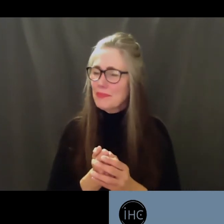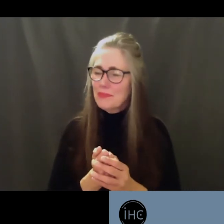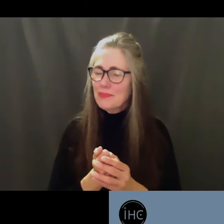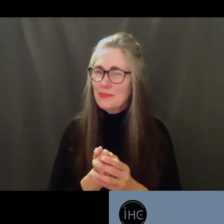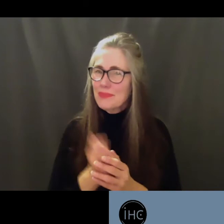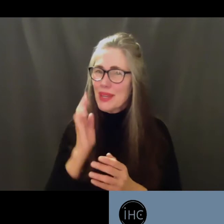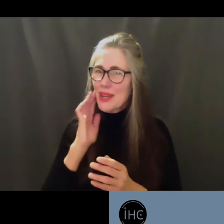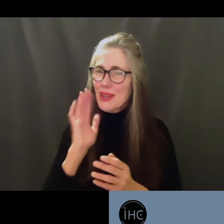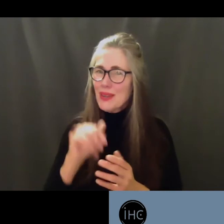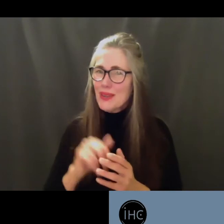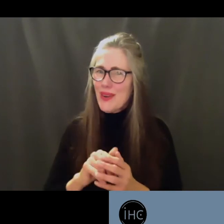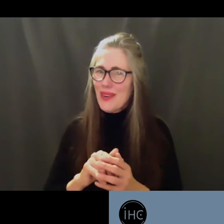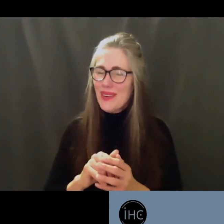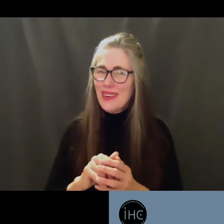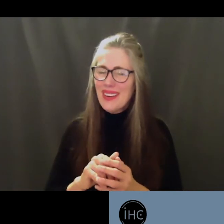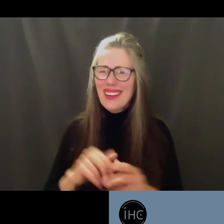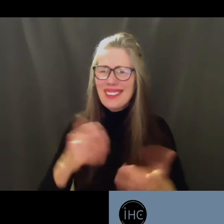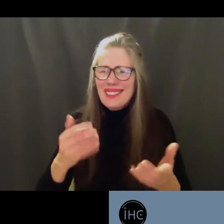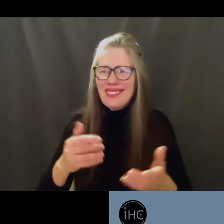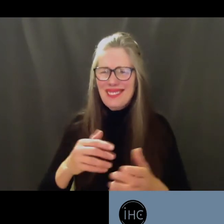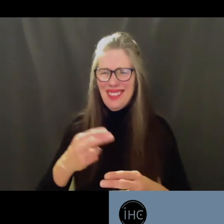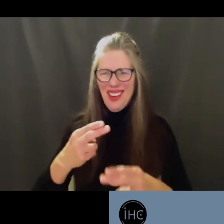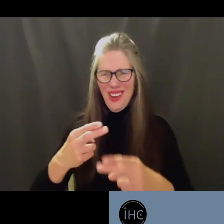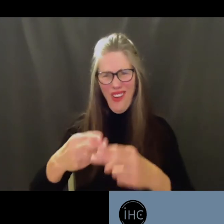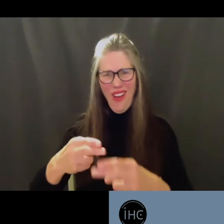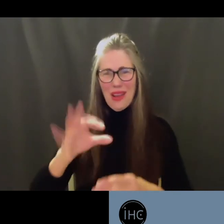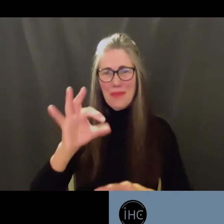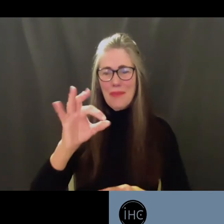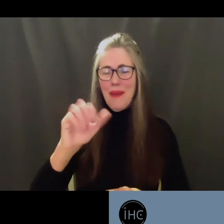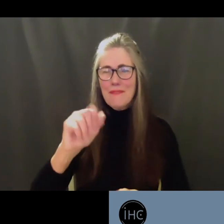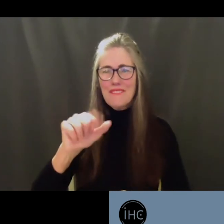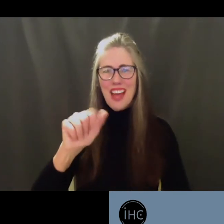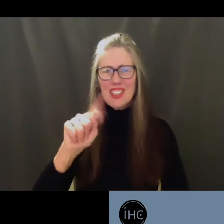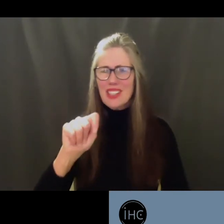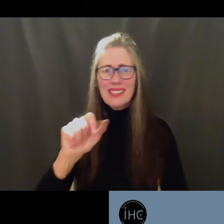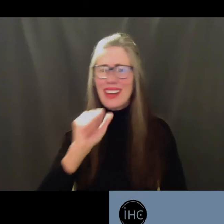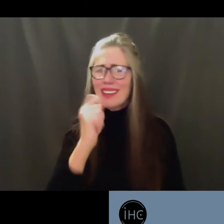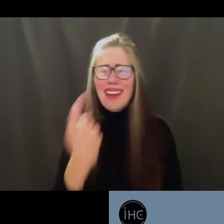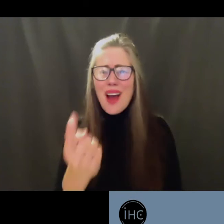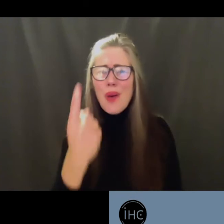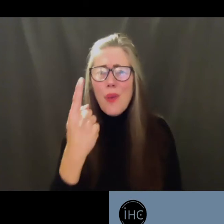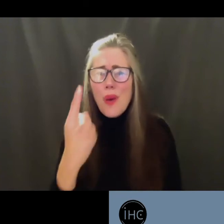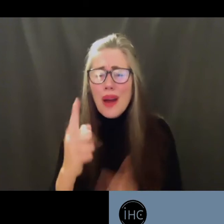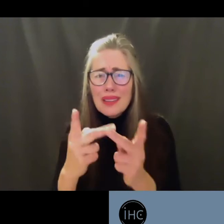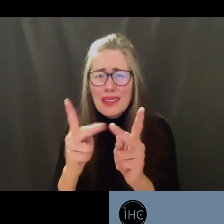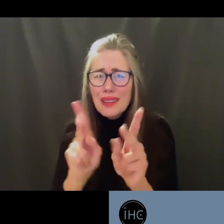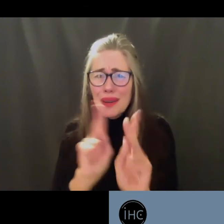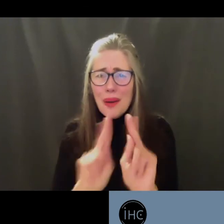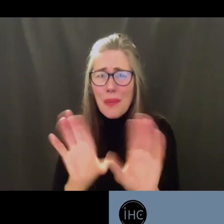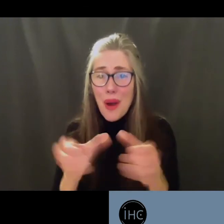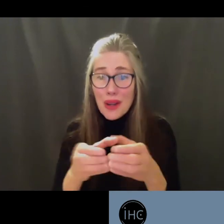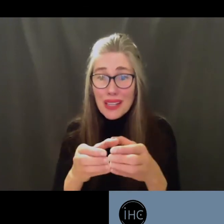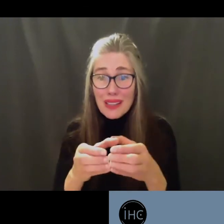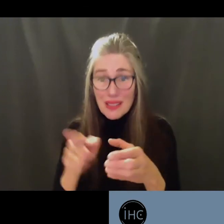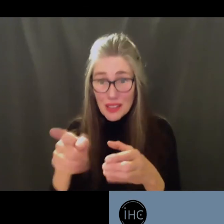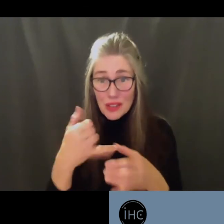know, how can you call him a fascist because there's no one party state? You're still speaking, you're not in jail. You should be in jail, but you're